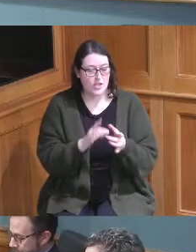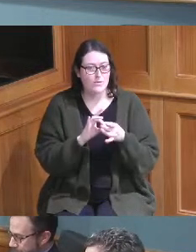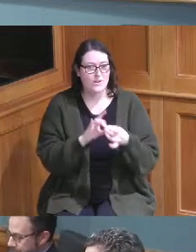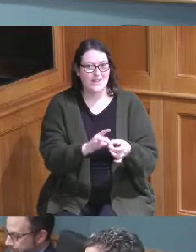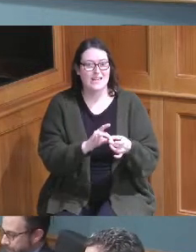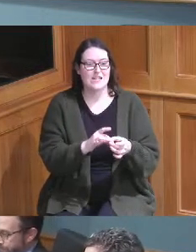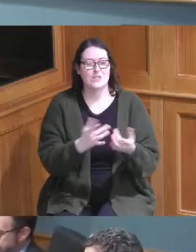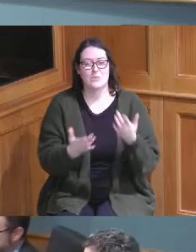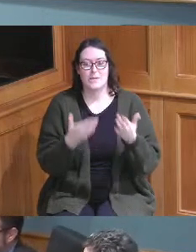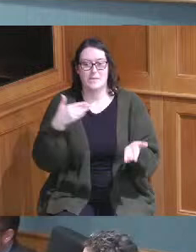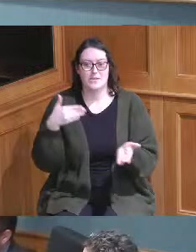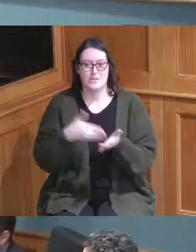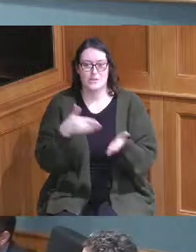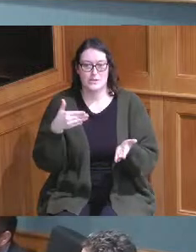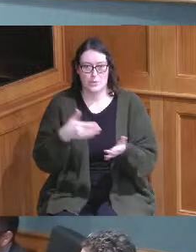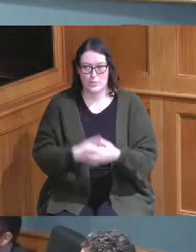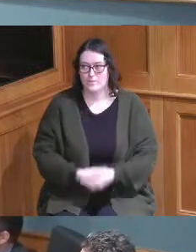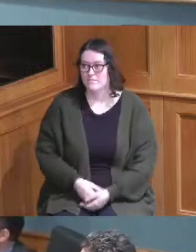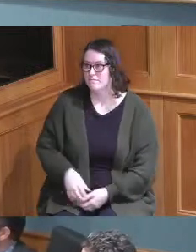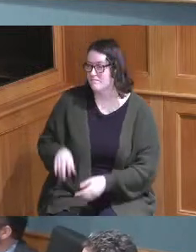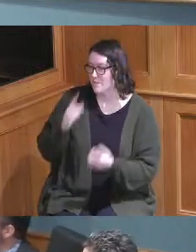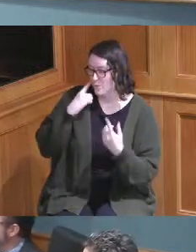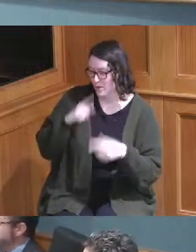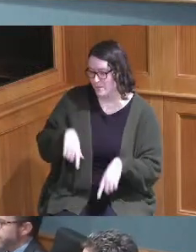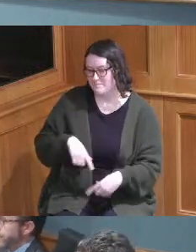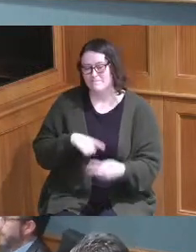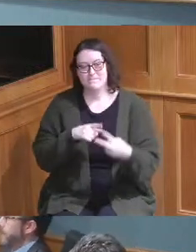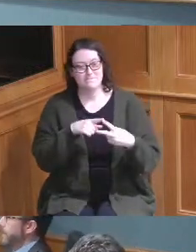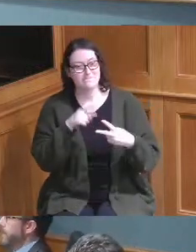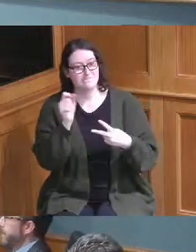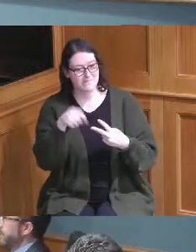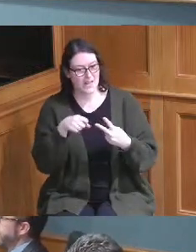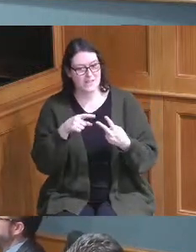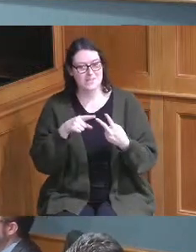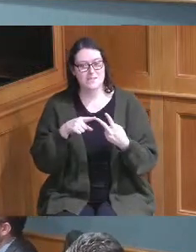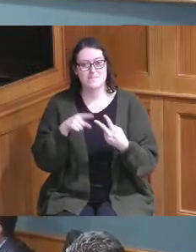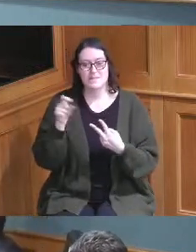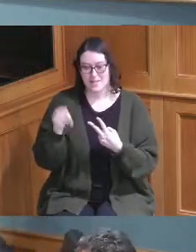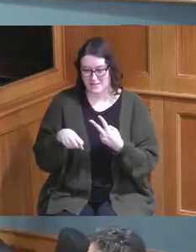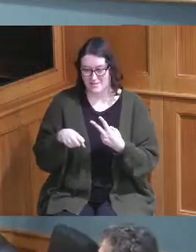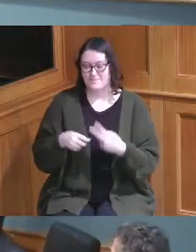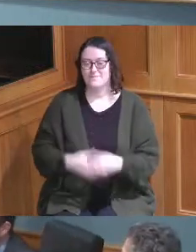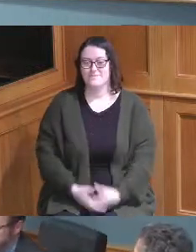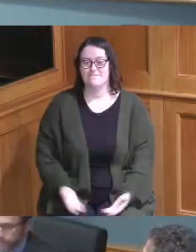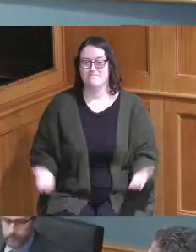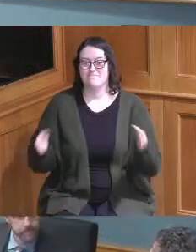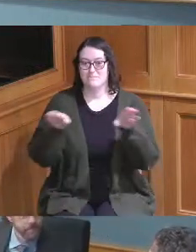imminent litigation. Second, Commissioner Dreehouse? Commissioner Summer Dumas? yes.